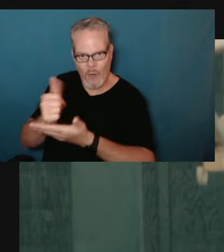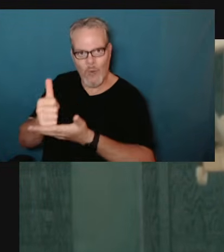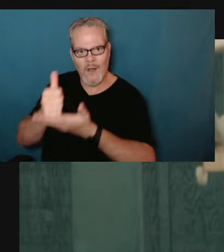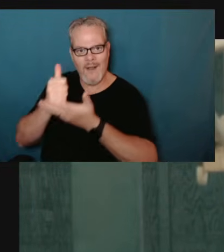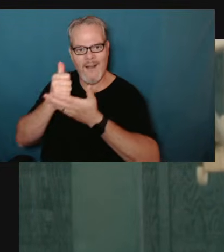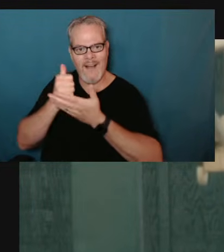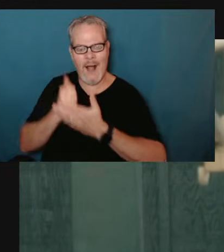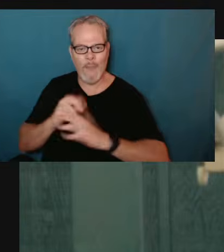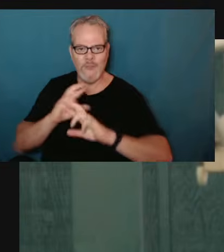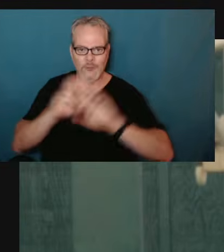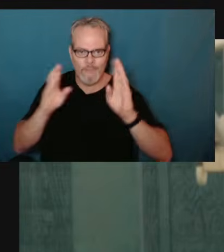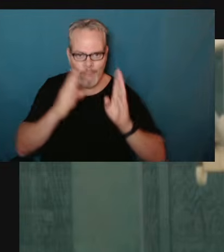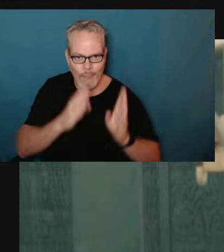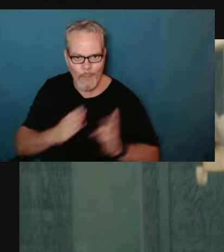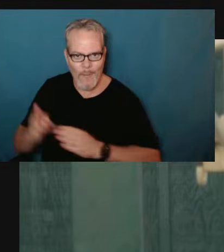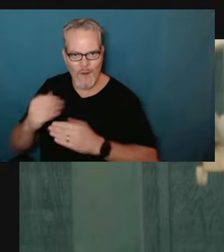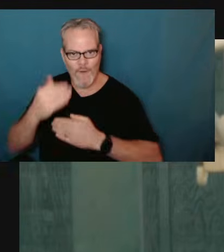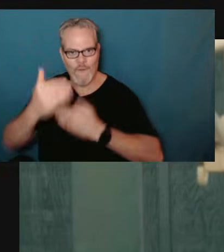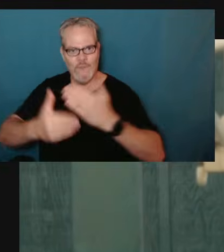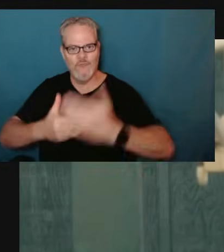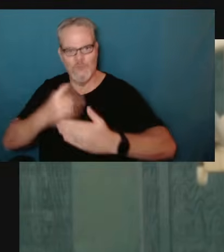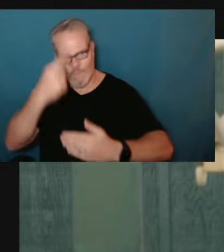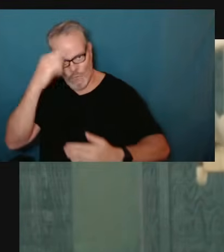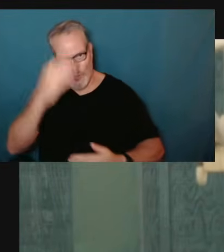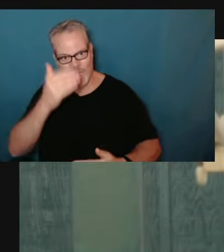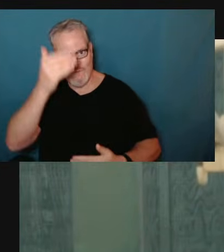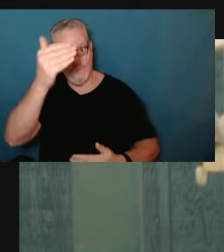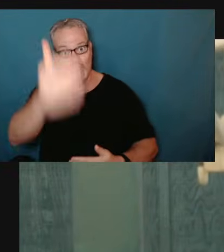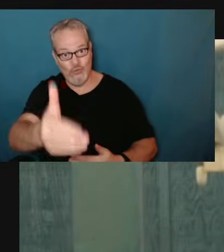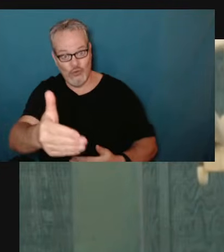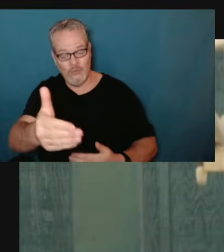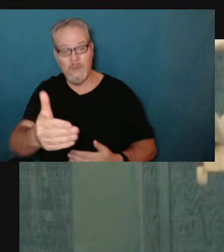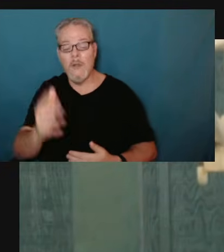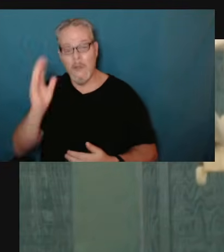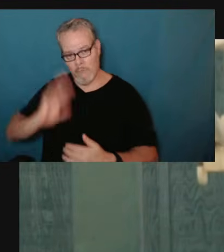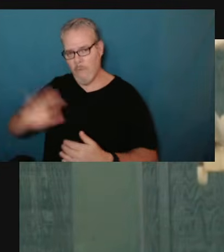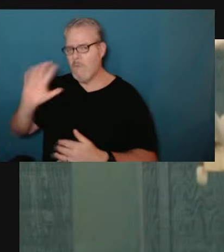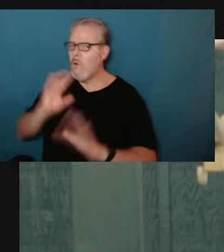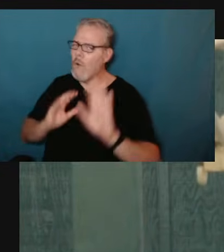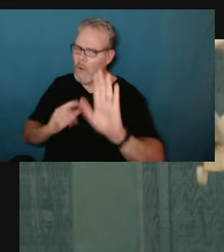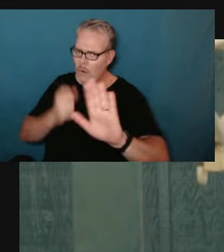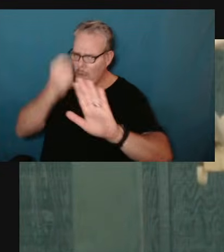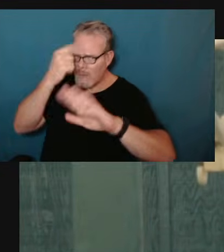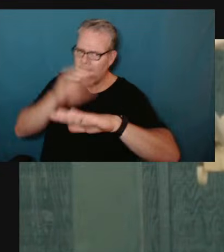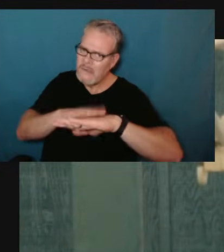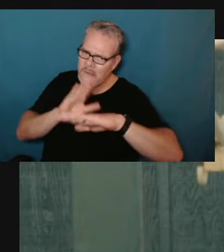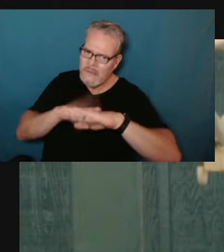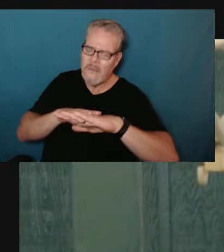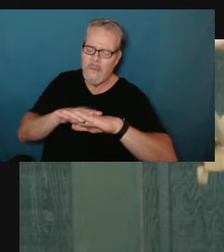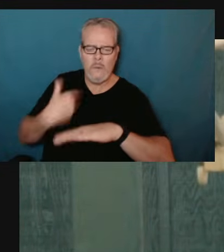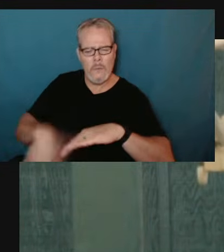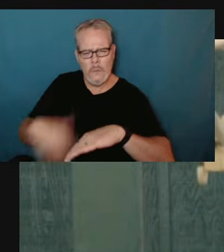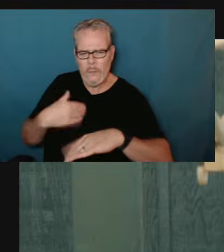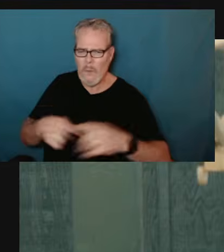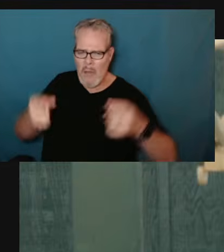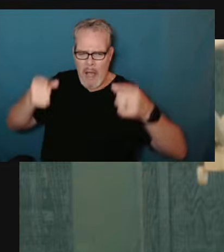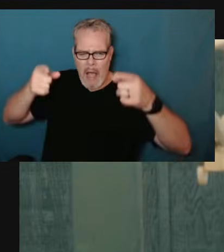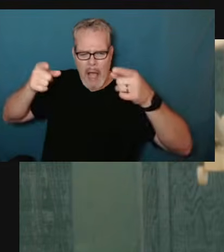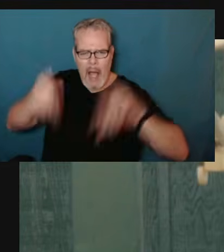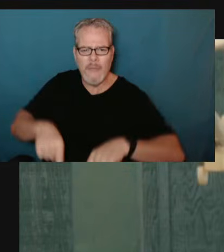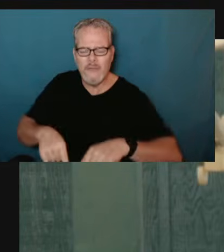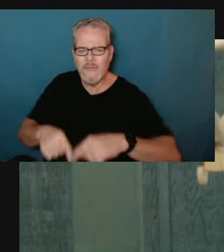just reiterating, it was not just a cautionary tale, but a tragic tale. And a goal would be, in the